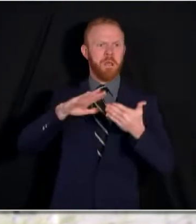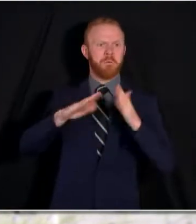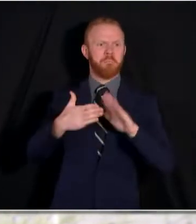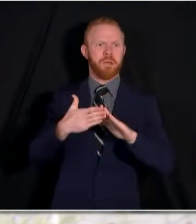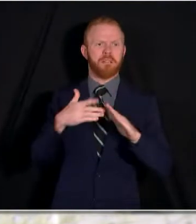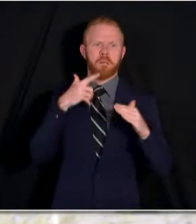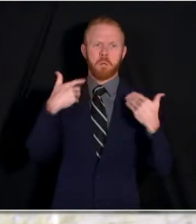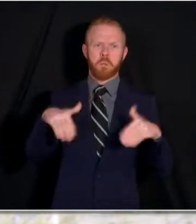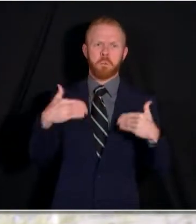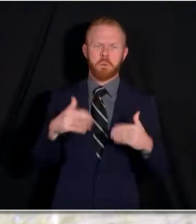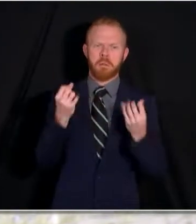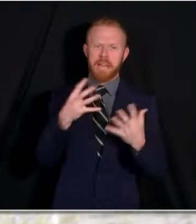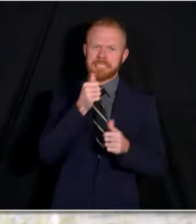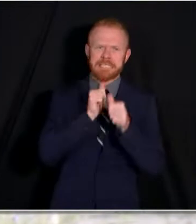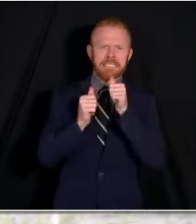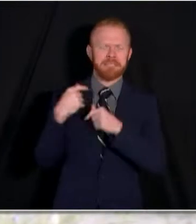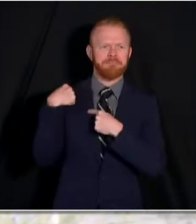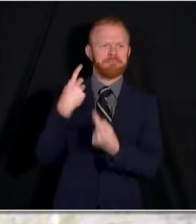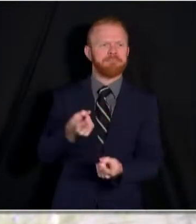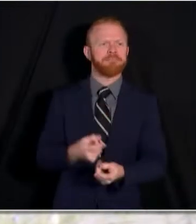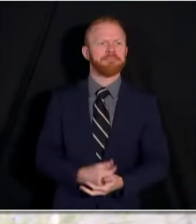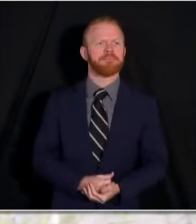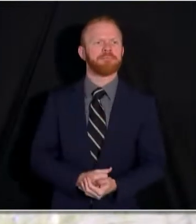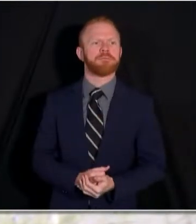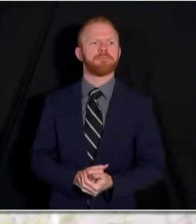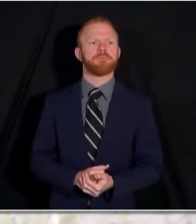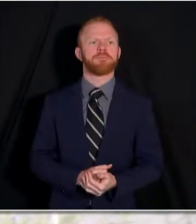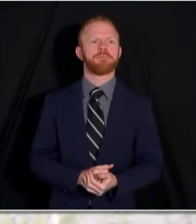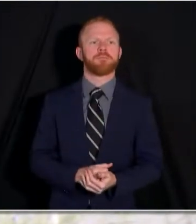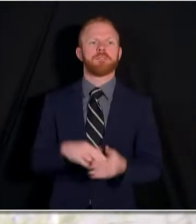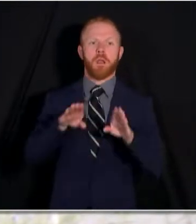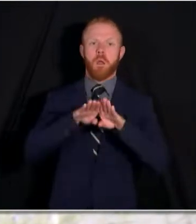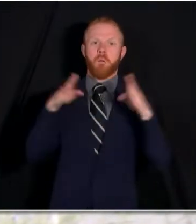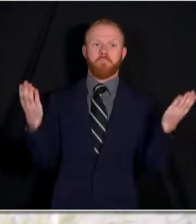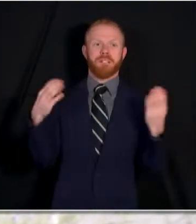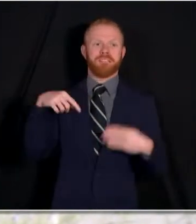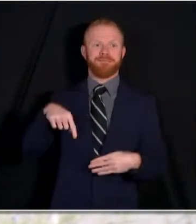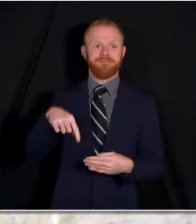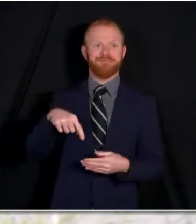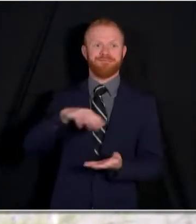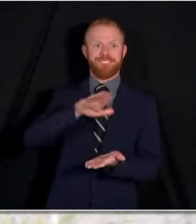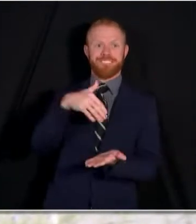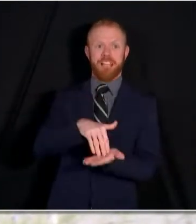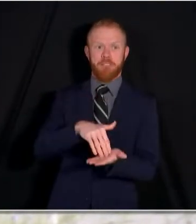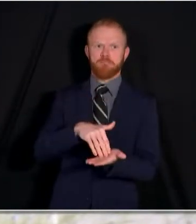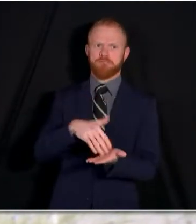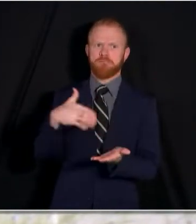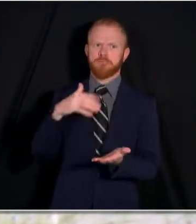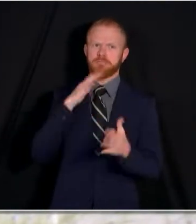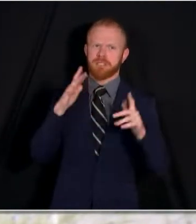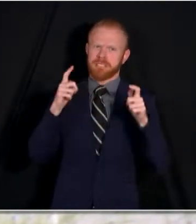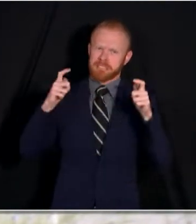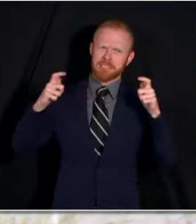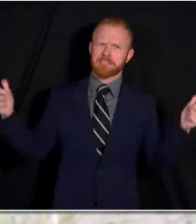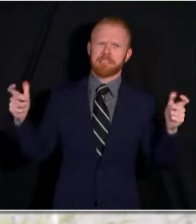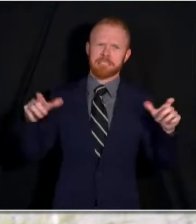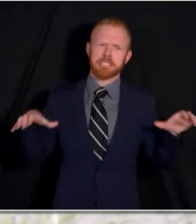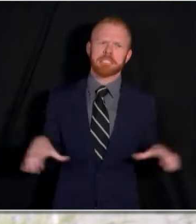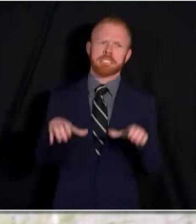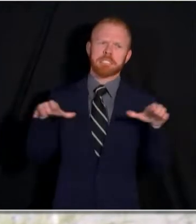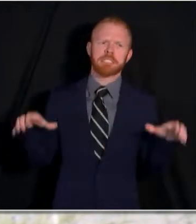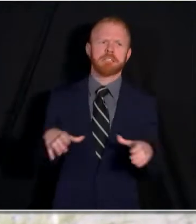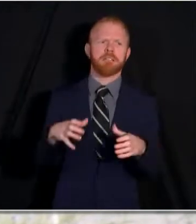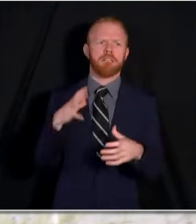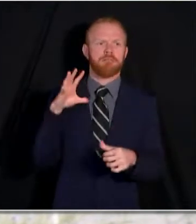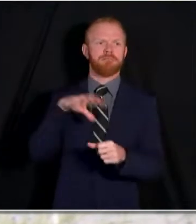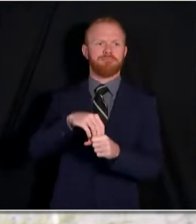it. Opening this site has been a massive undertaking involving great national,